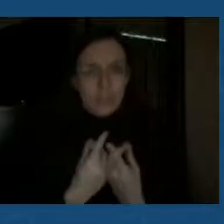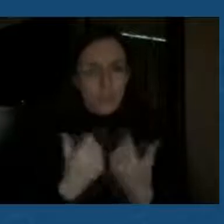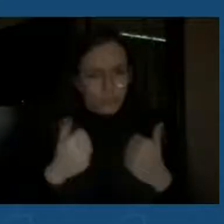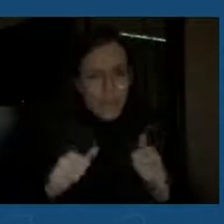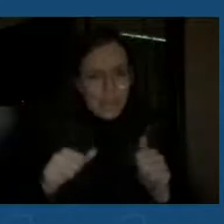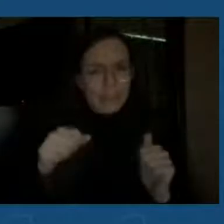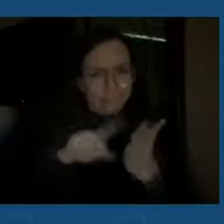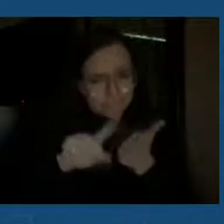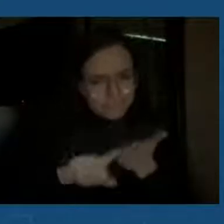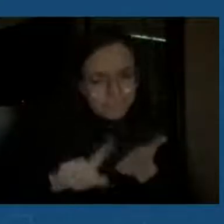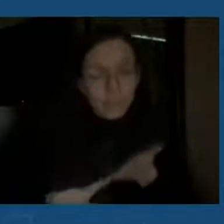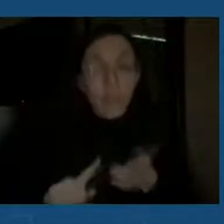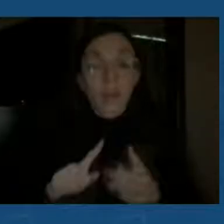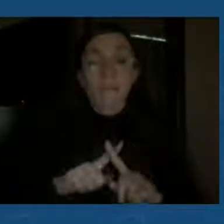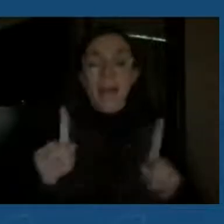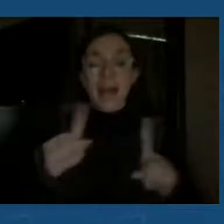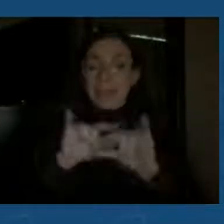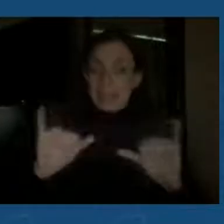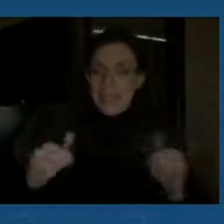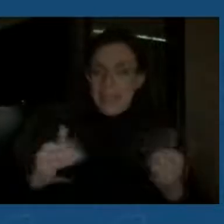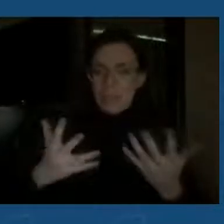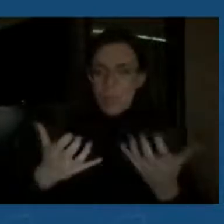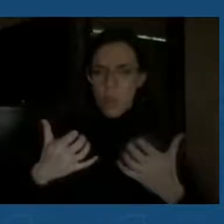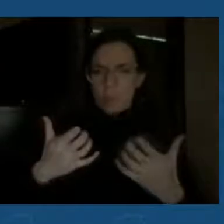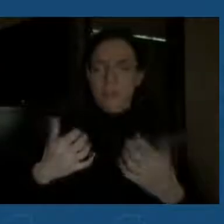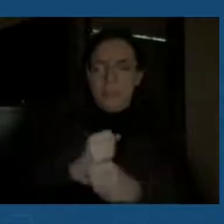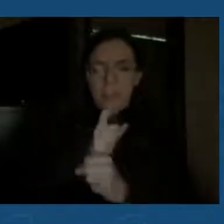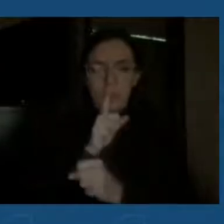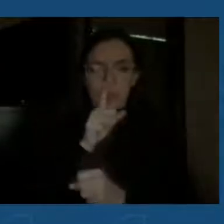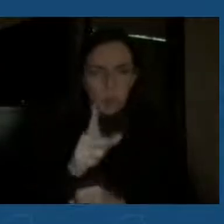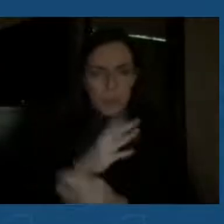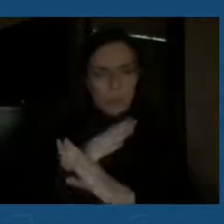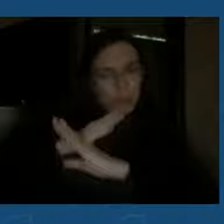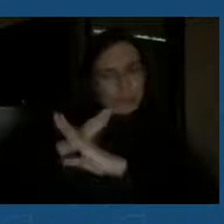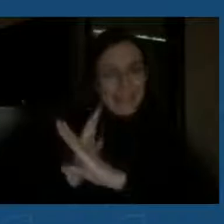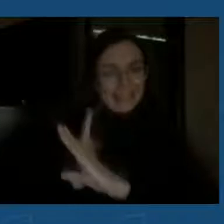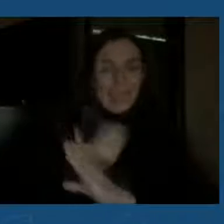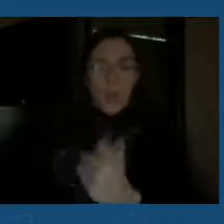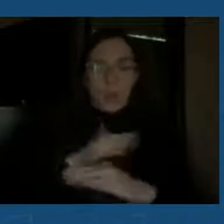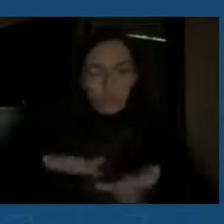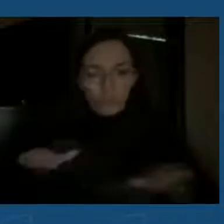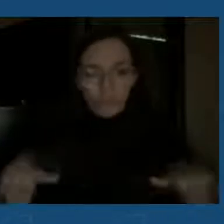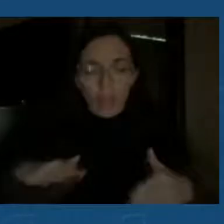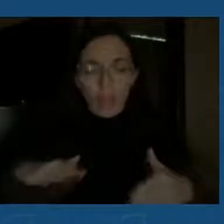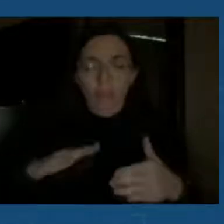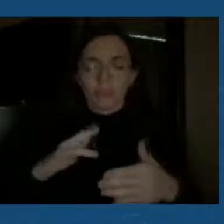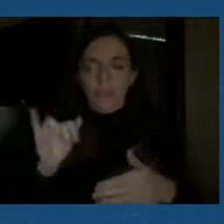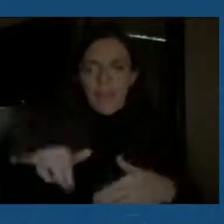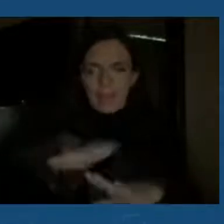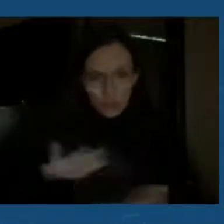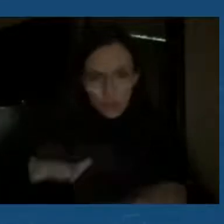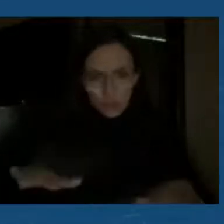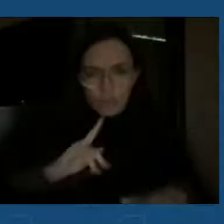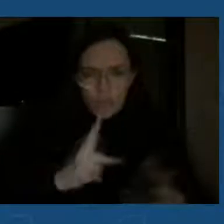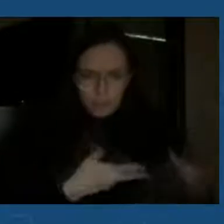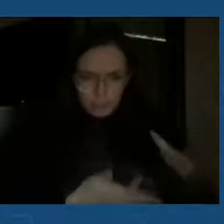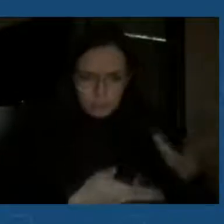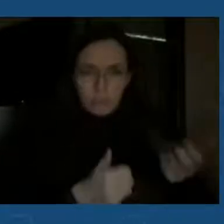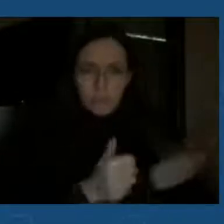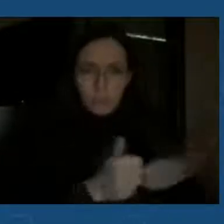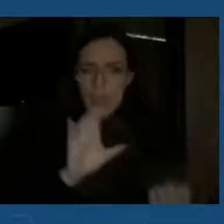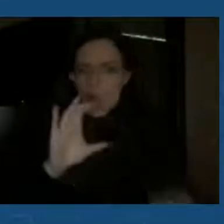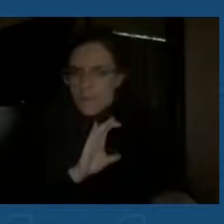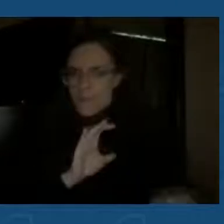do protect our children, that they're handled in a different way when it comes to encounters with law enforcement. I think that's what all of our expectations